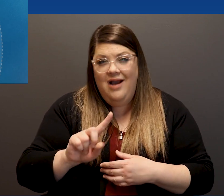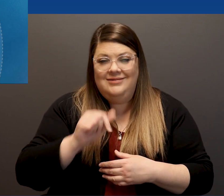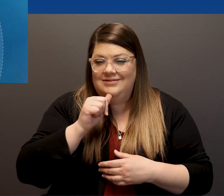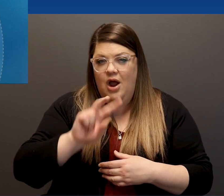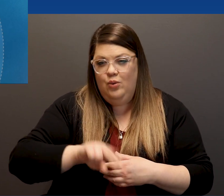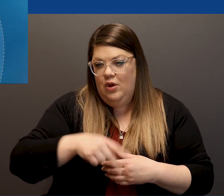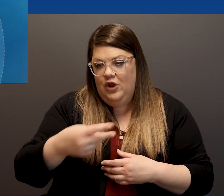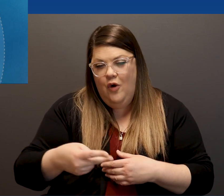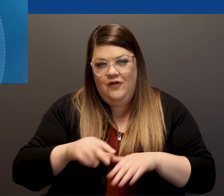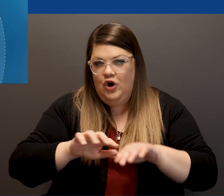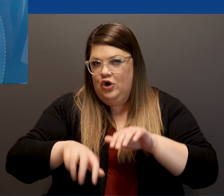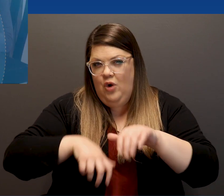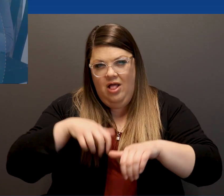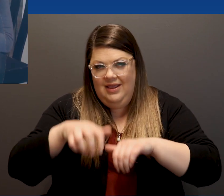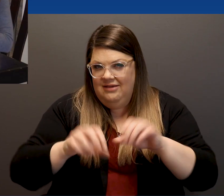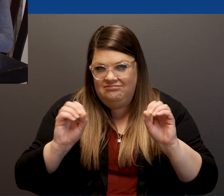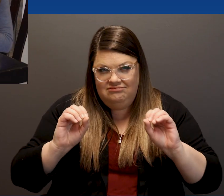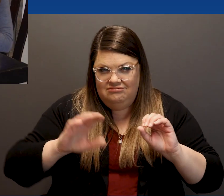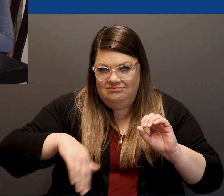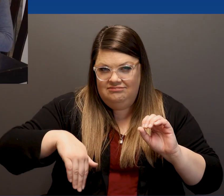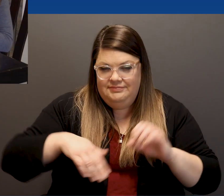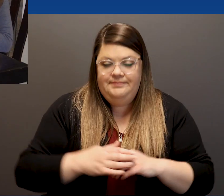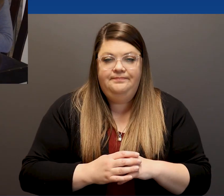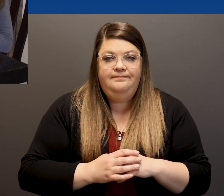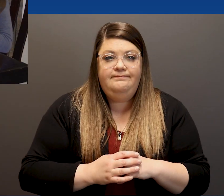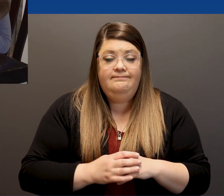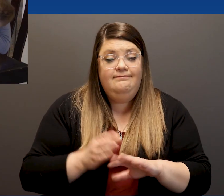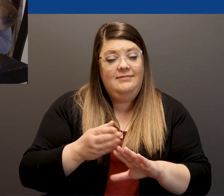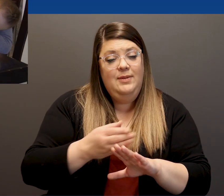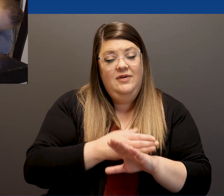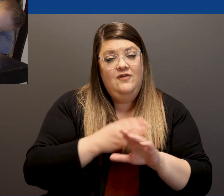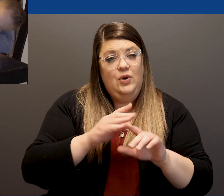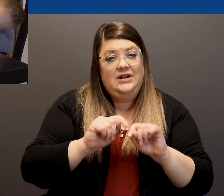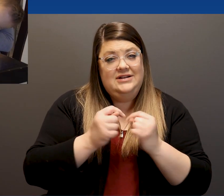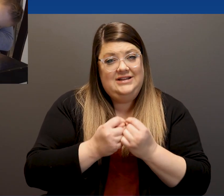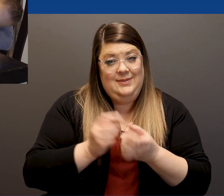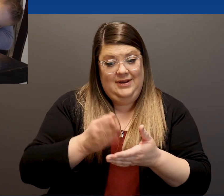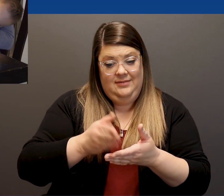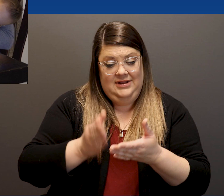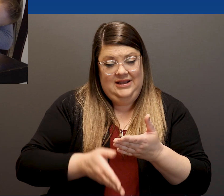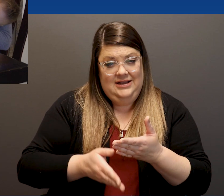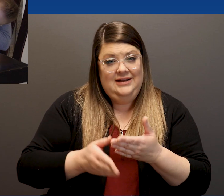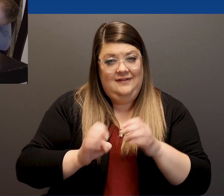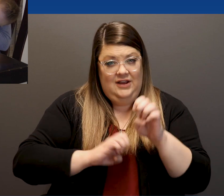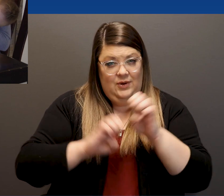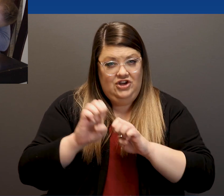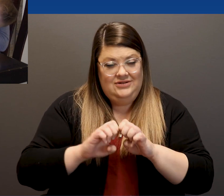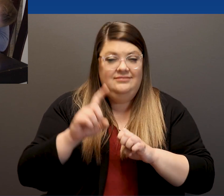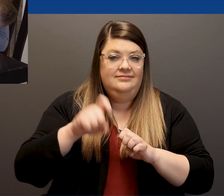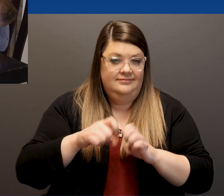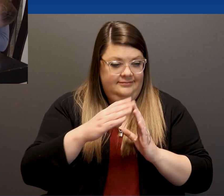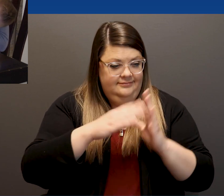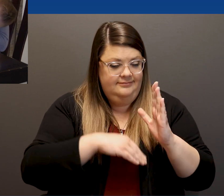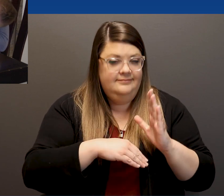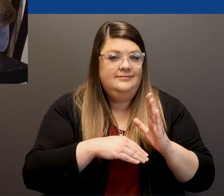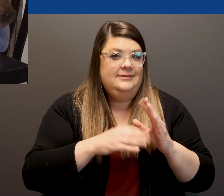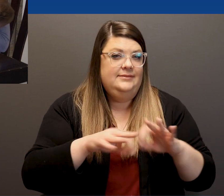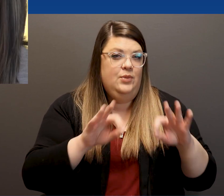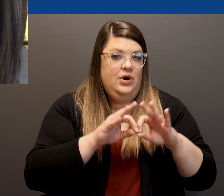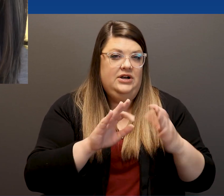beginning to crawl. Before the team can complete the evaluation, they will need to complete some important